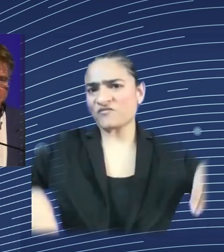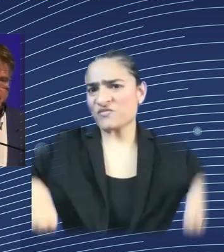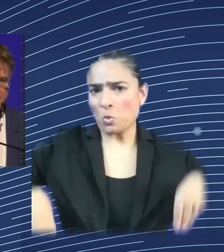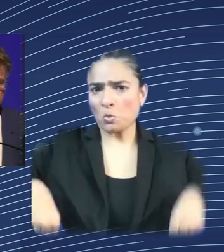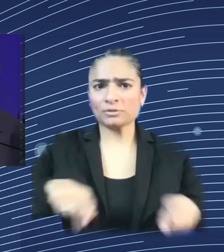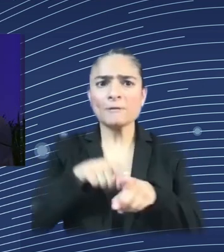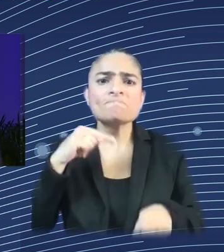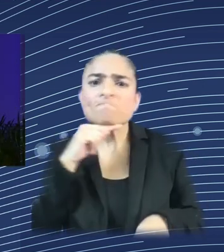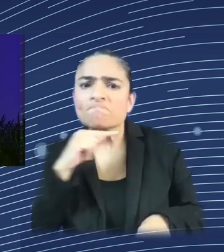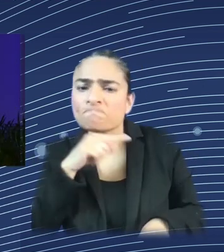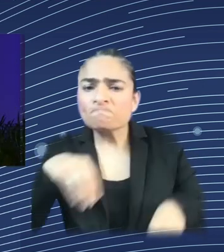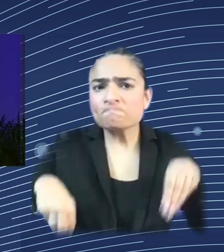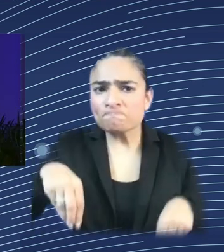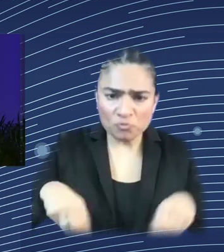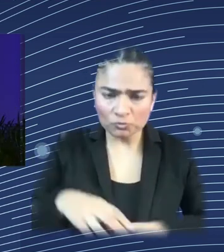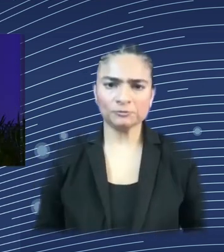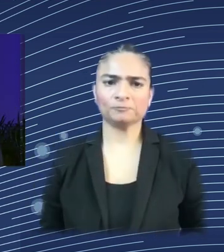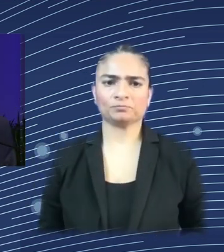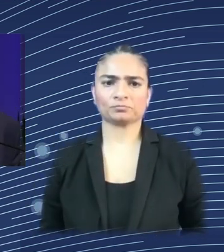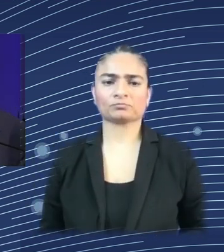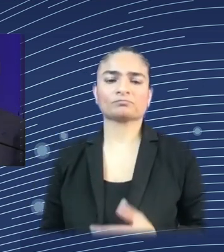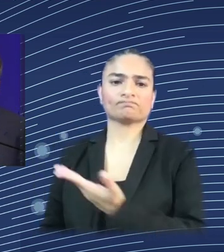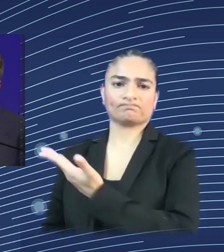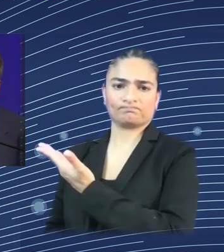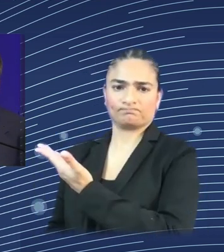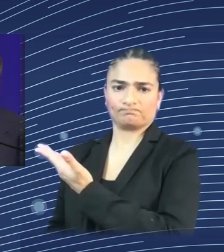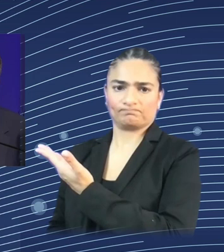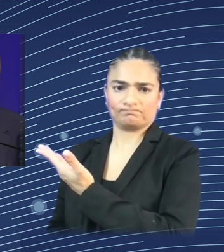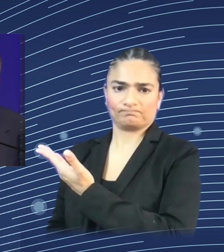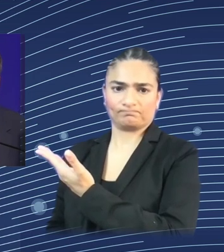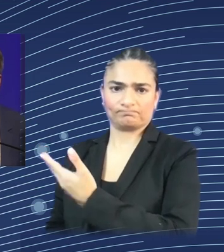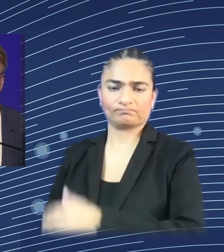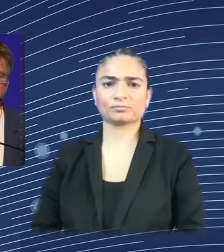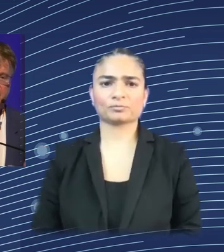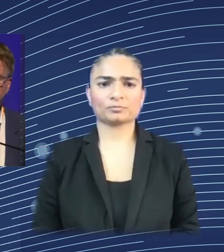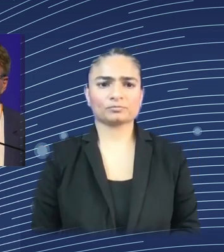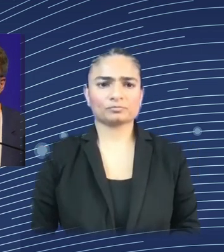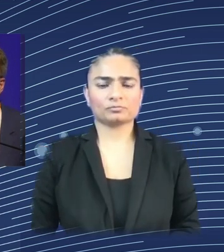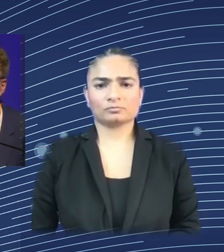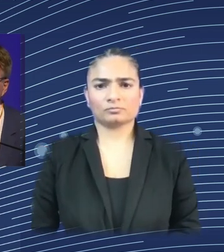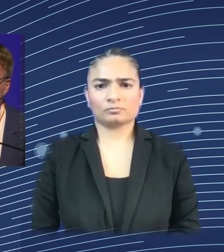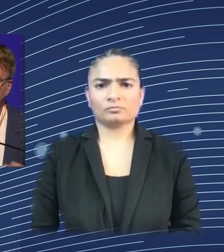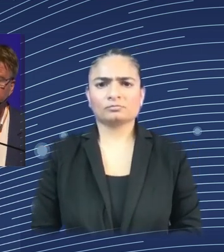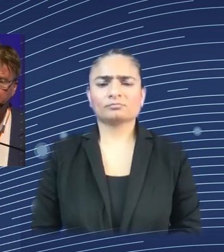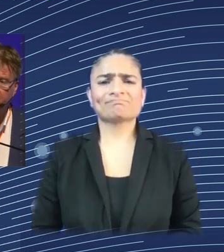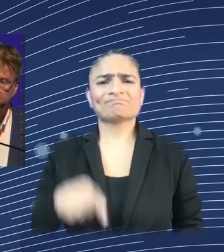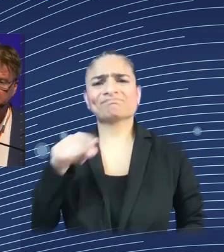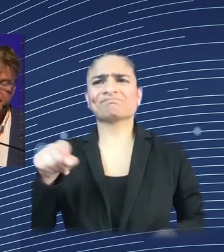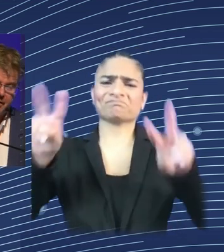Tools, data mining. What do we mean with this data mining? Yes, it's try to use